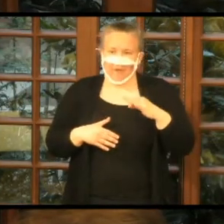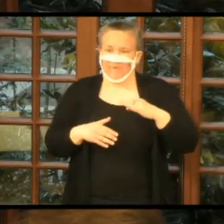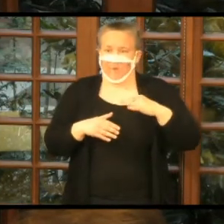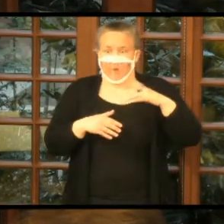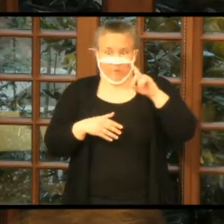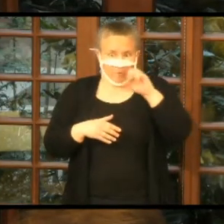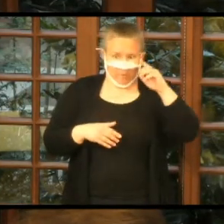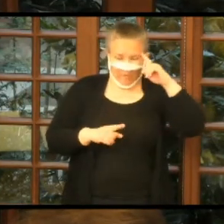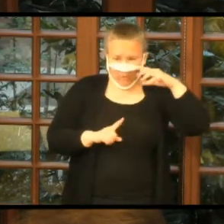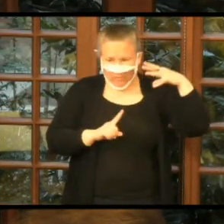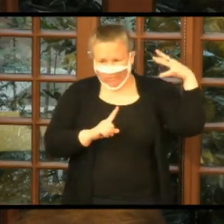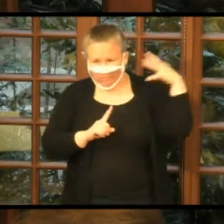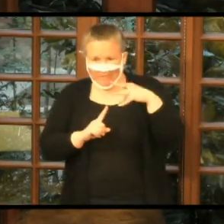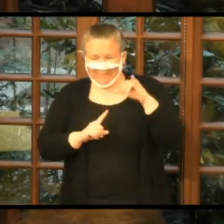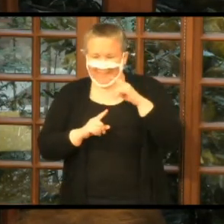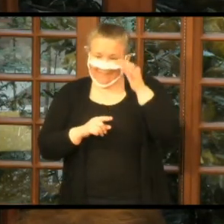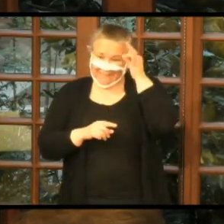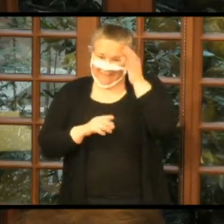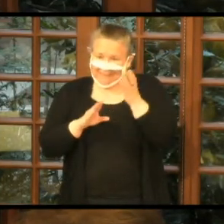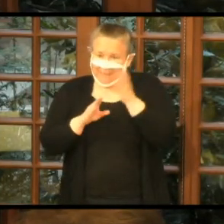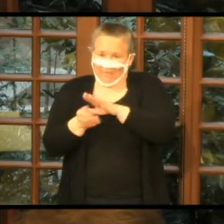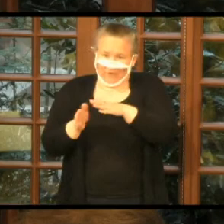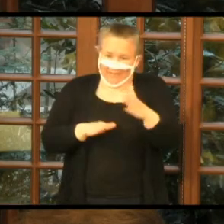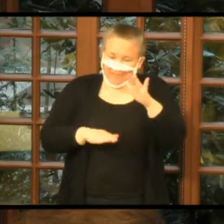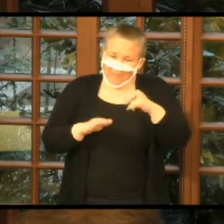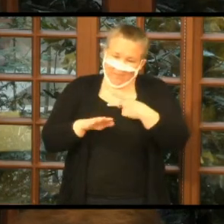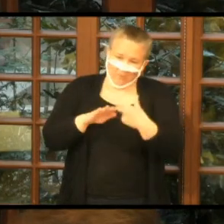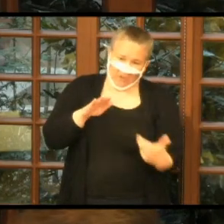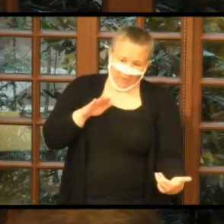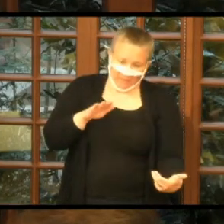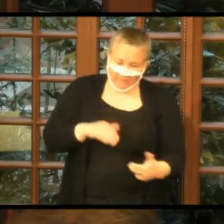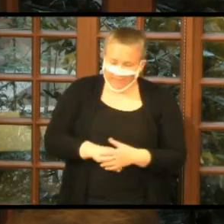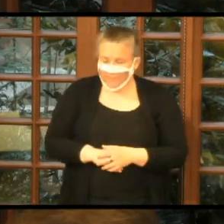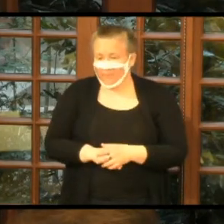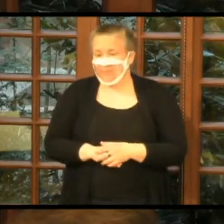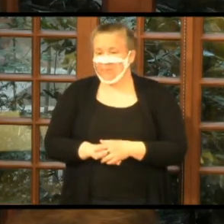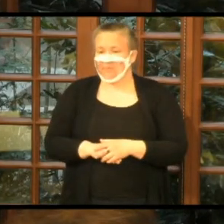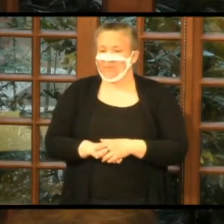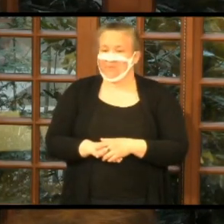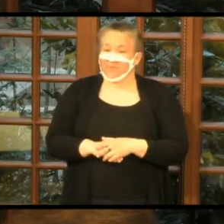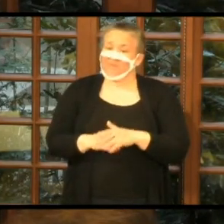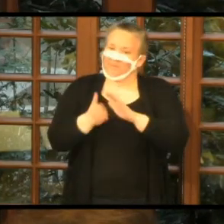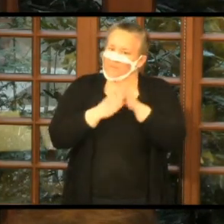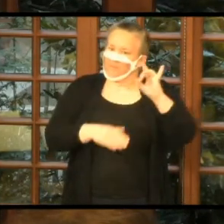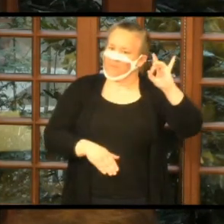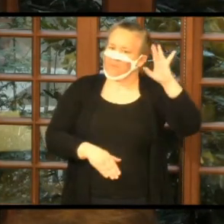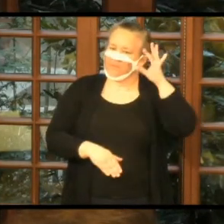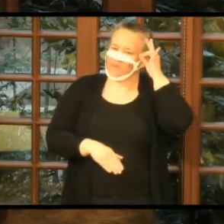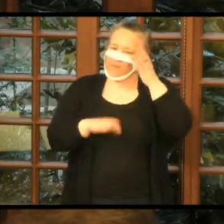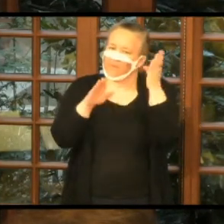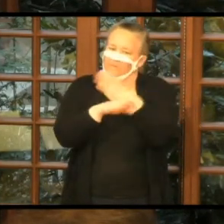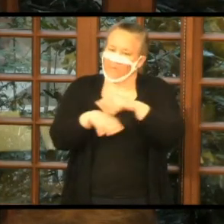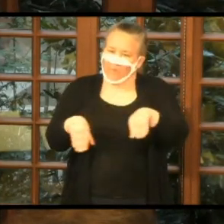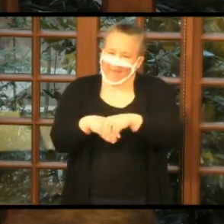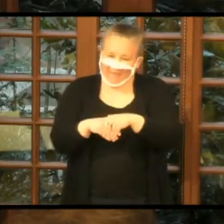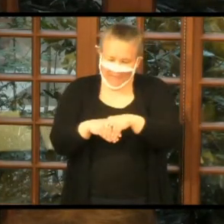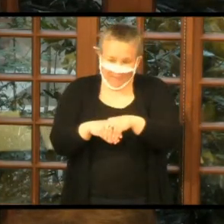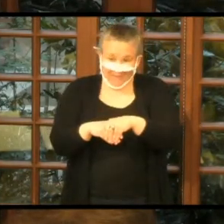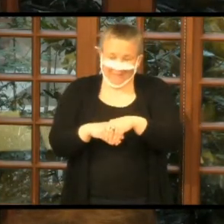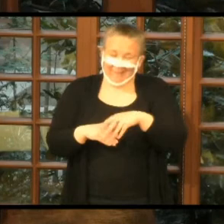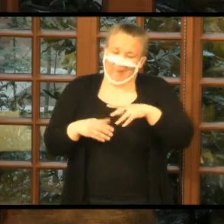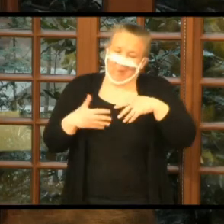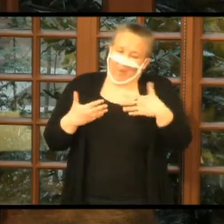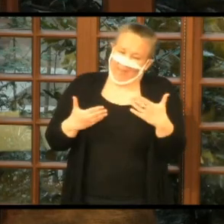doom, like the seconds before death by drowning. It got truly bad just before the wedding, well,